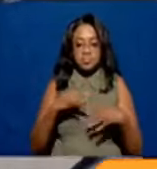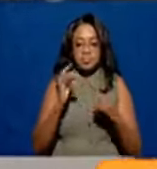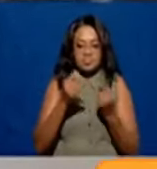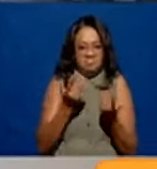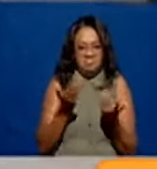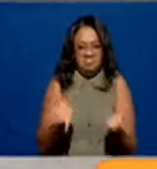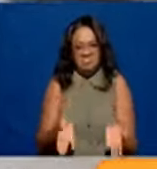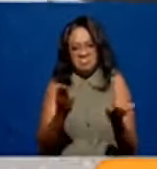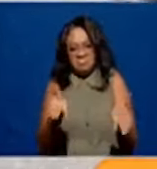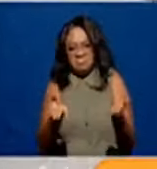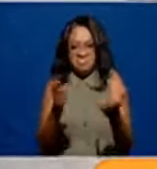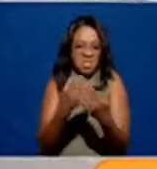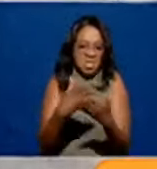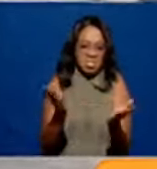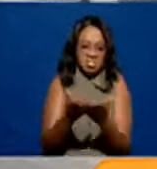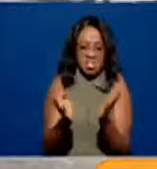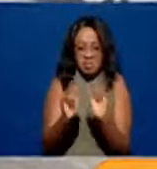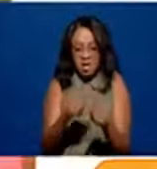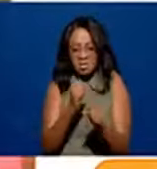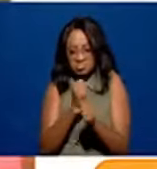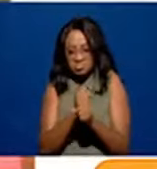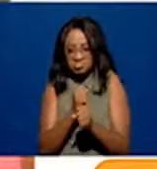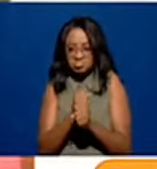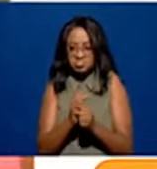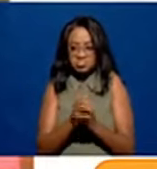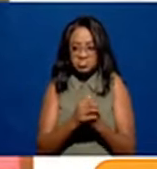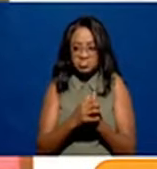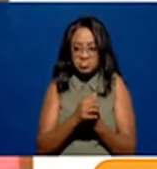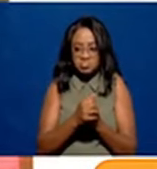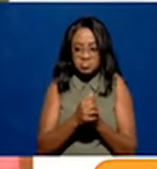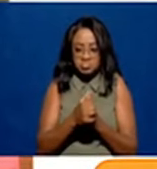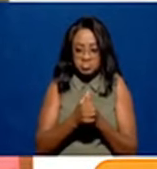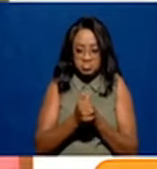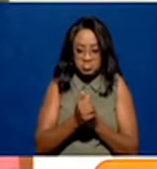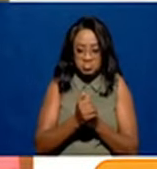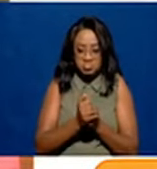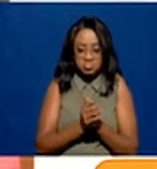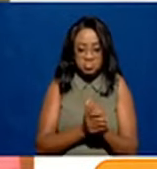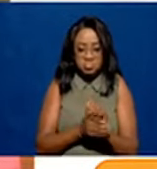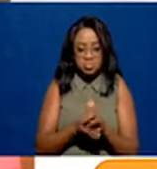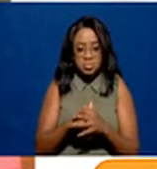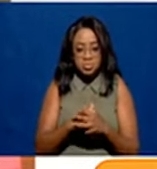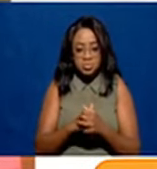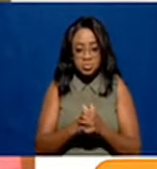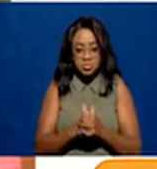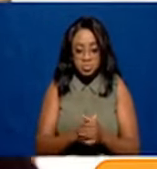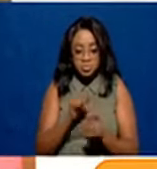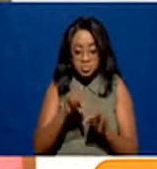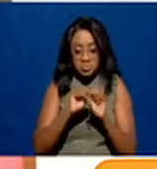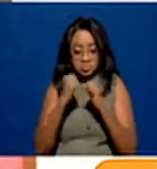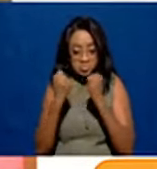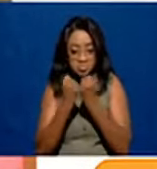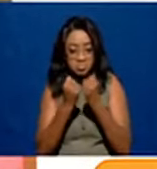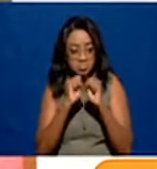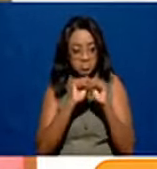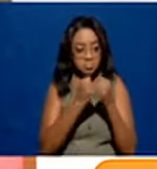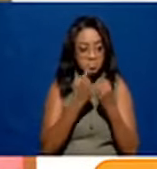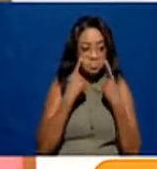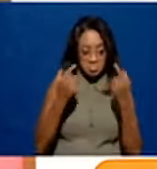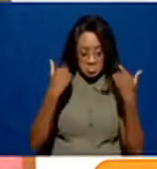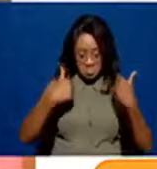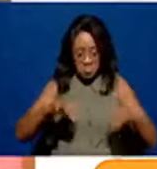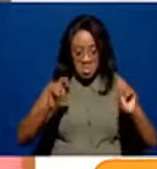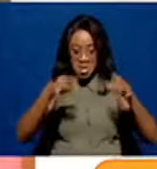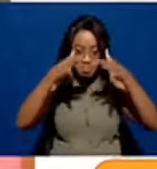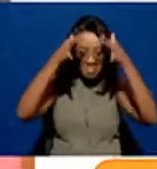ideals of liberalism and secularism. It's a society that kind of looks at each person as a small god. I'm a god. I can